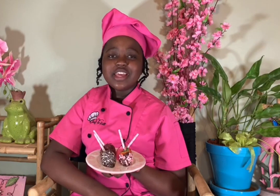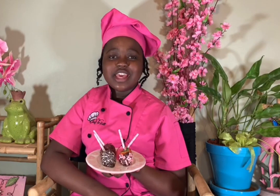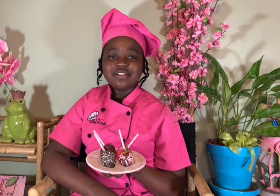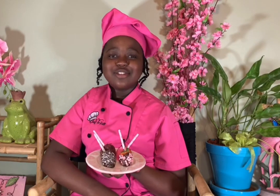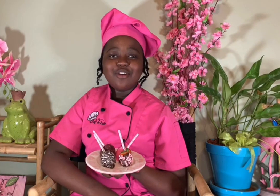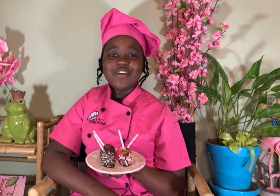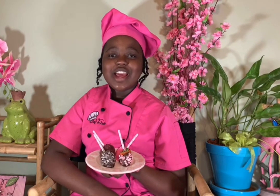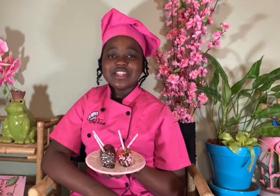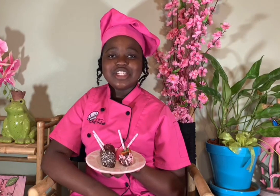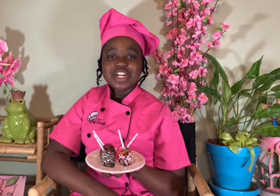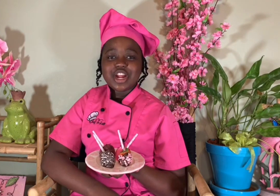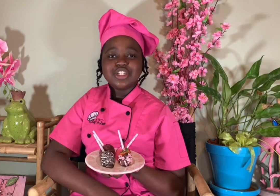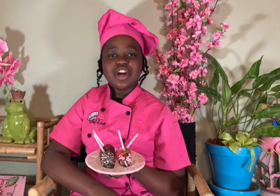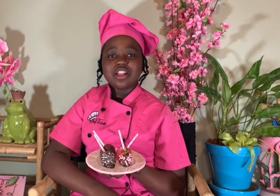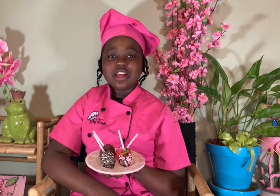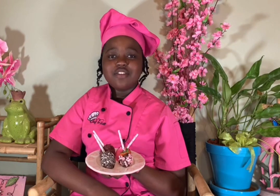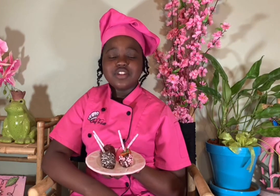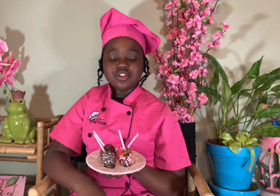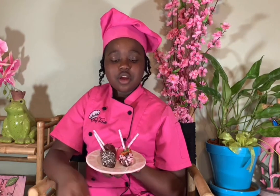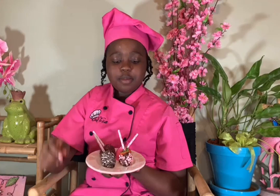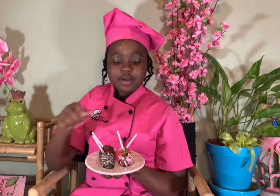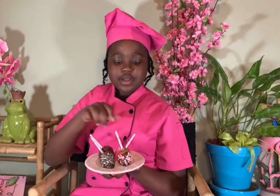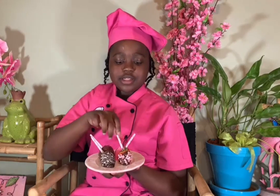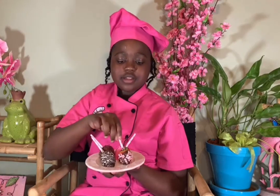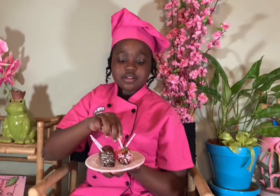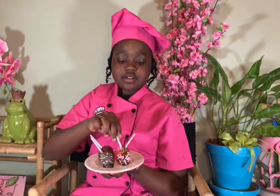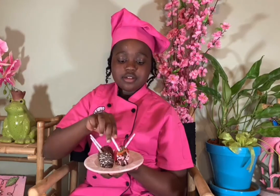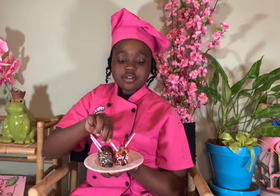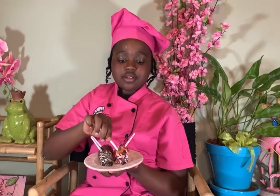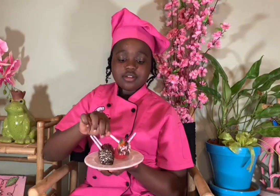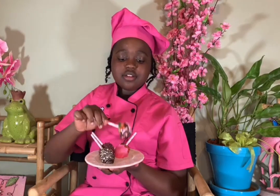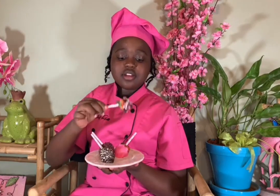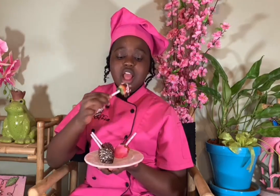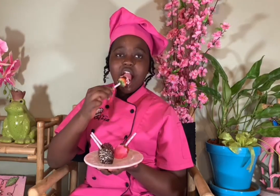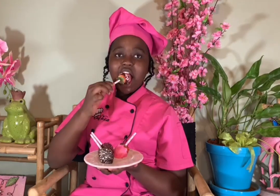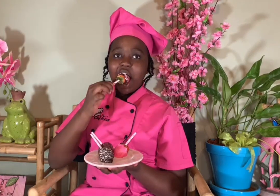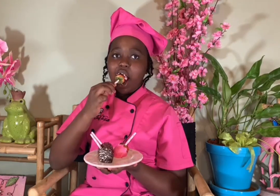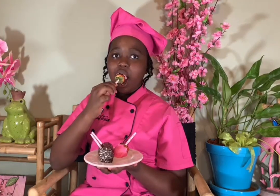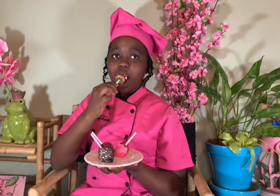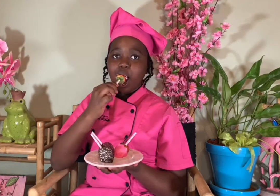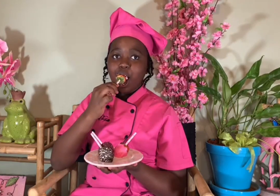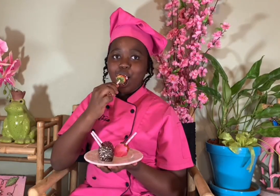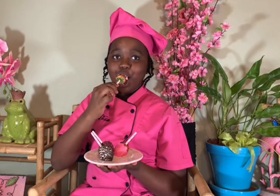sharing your gifts, don't forget to share your chocolate-covered strawberries.